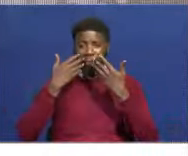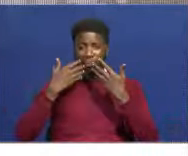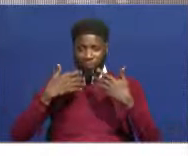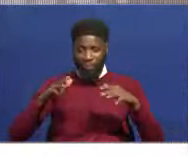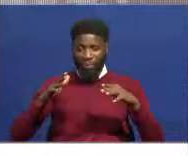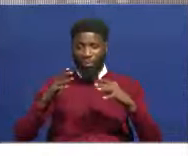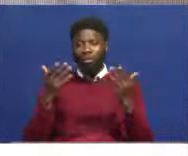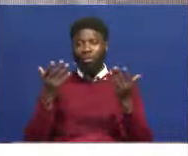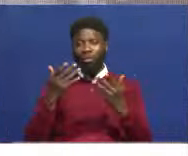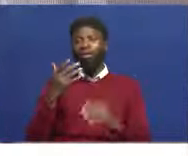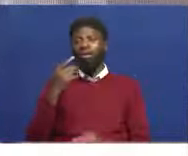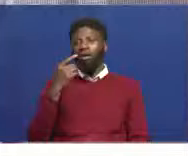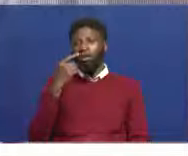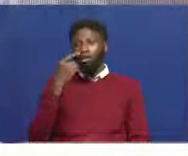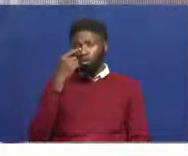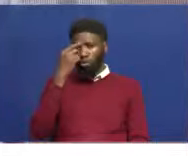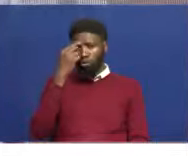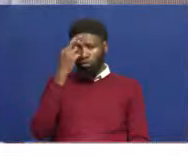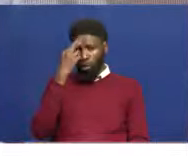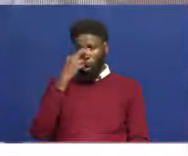Sant'Egidio community.